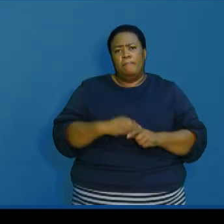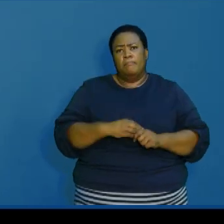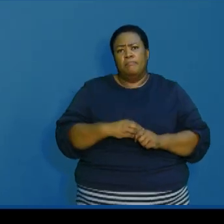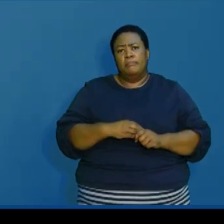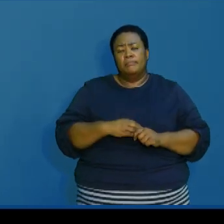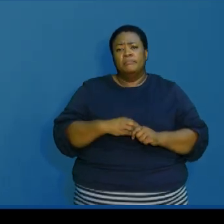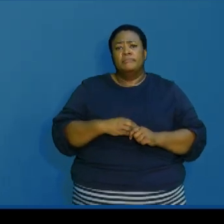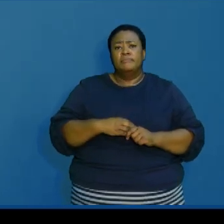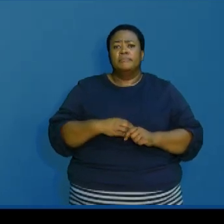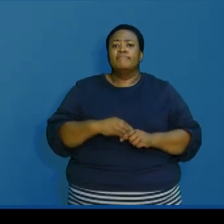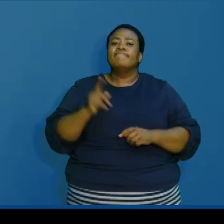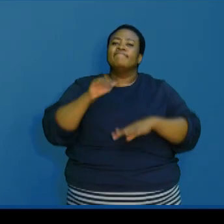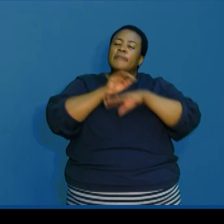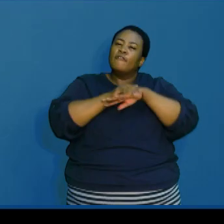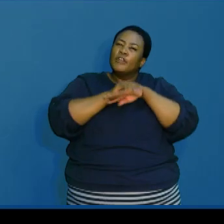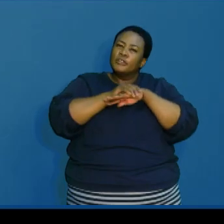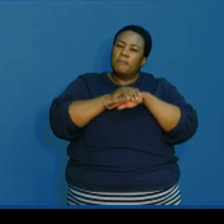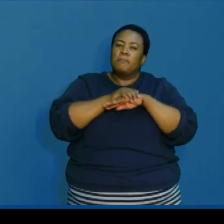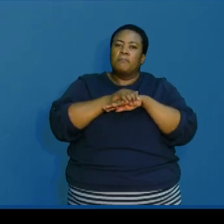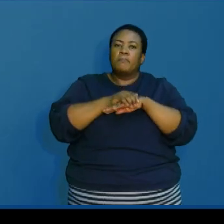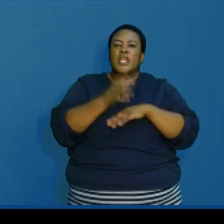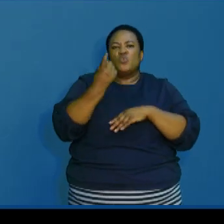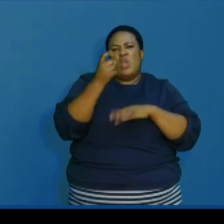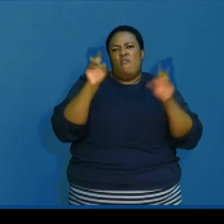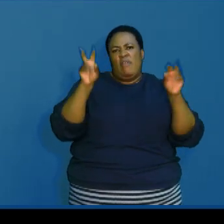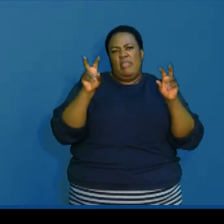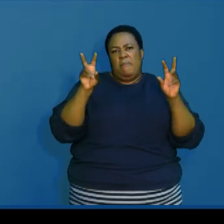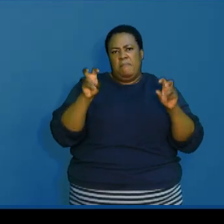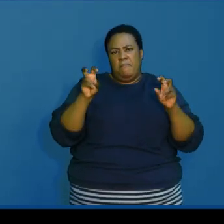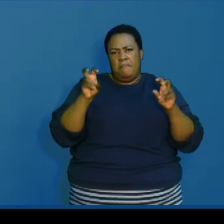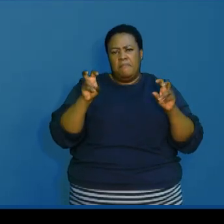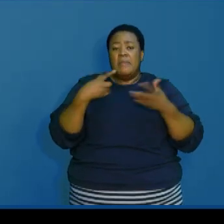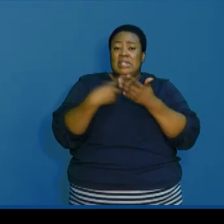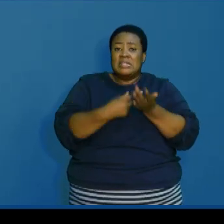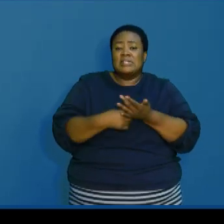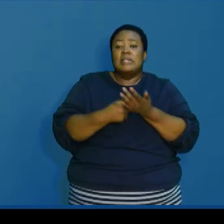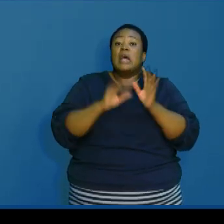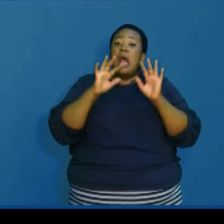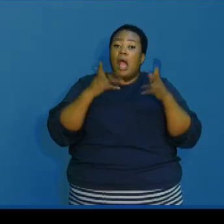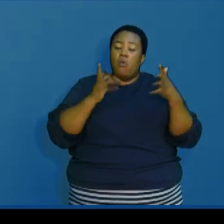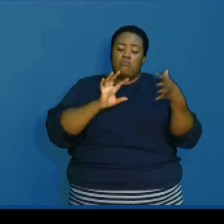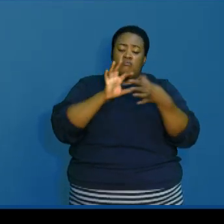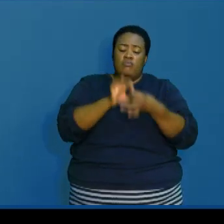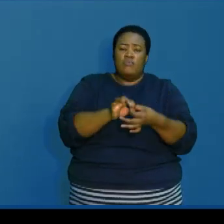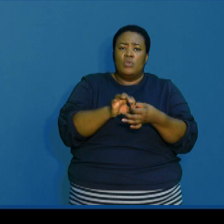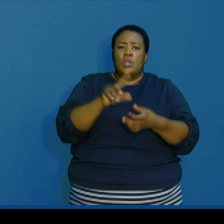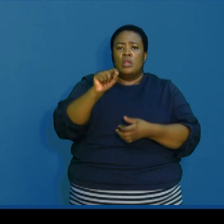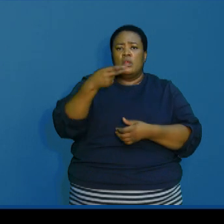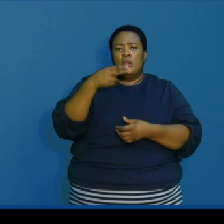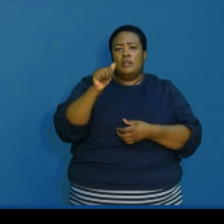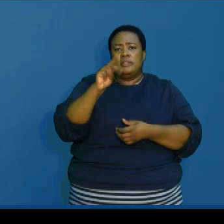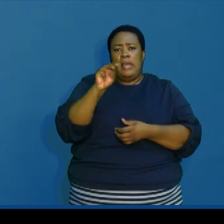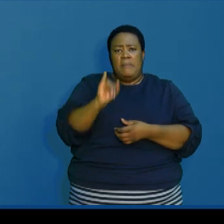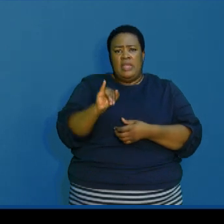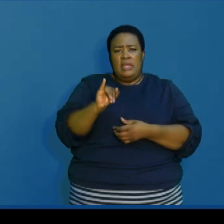Friendship is one of the themes in this play. Discuss how this theme is relevant to Tammy and Isabel.